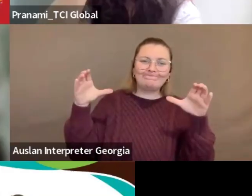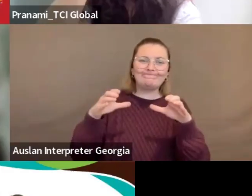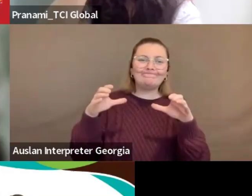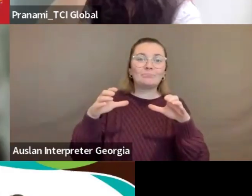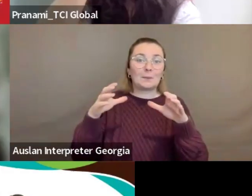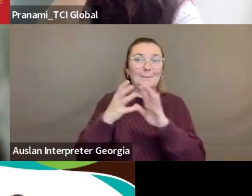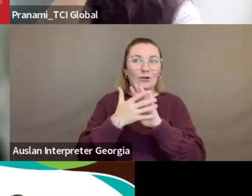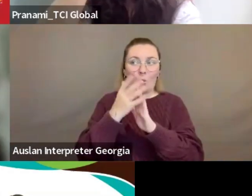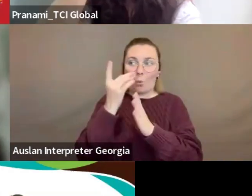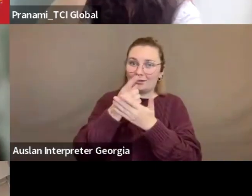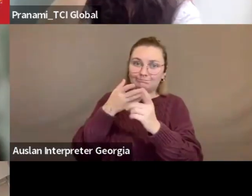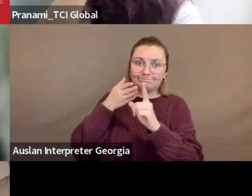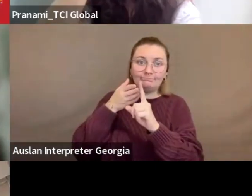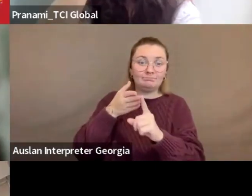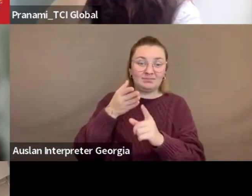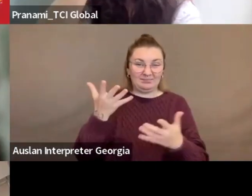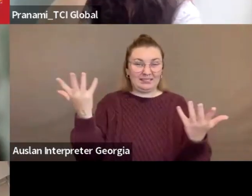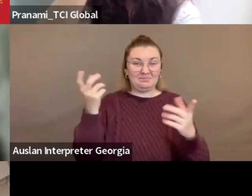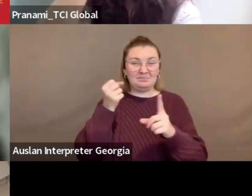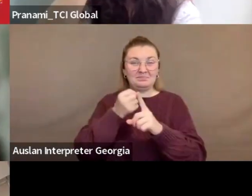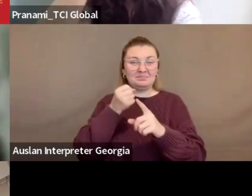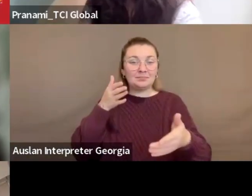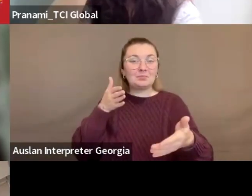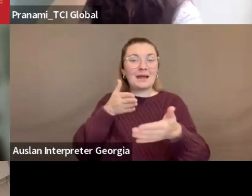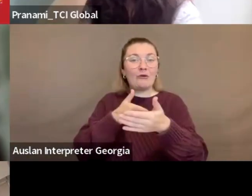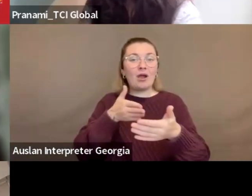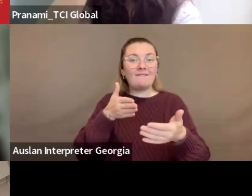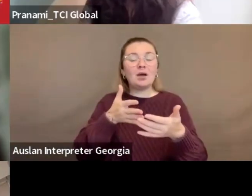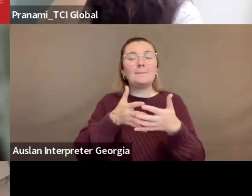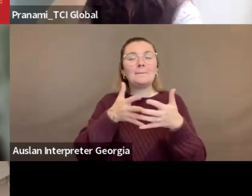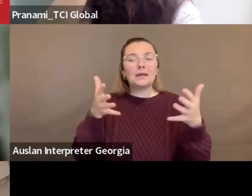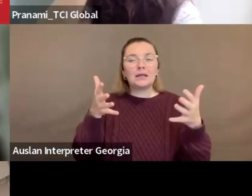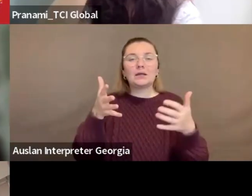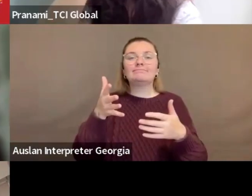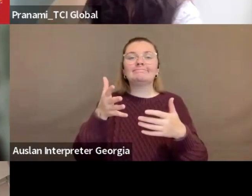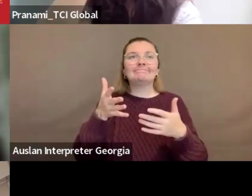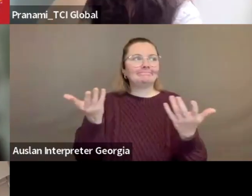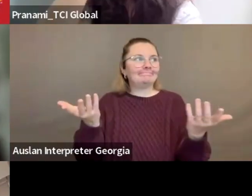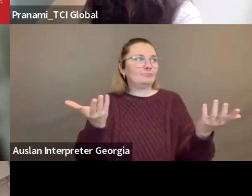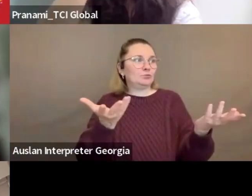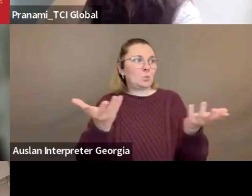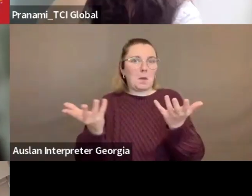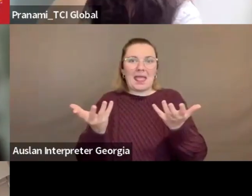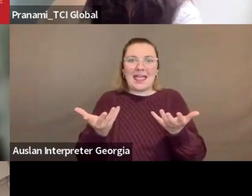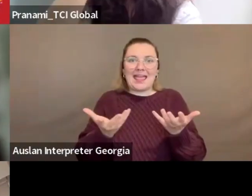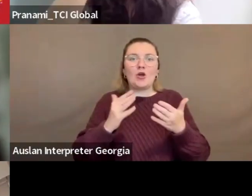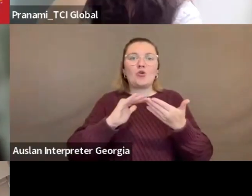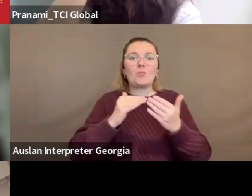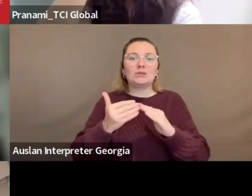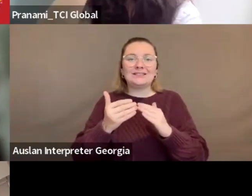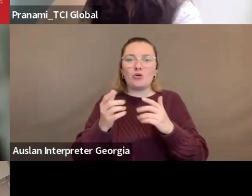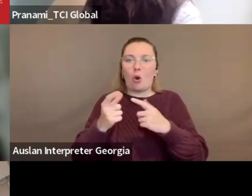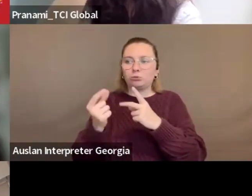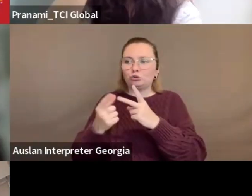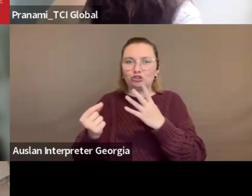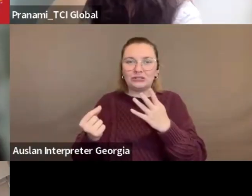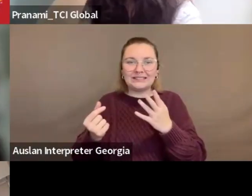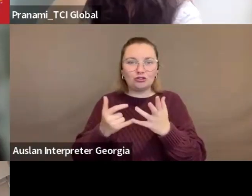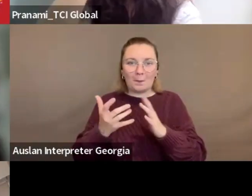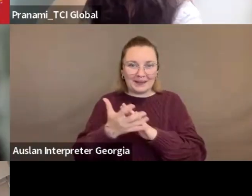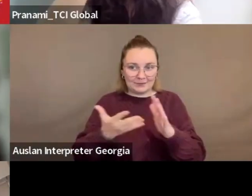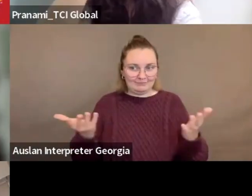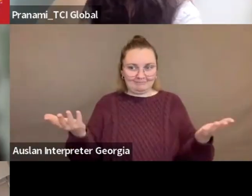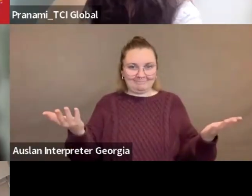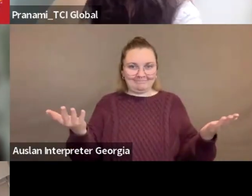significant barrier. And critically, there's a real absence of community-based options, which creates this revolving door